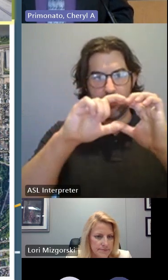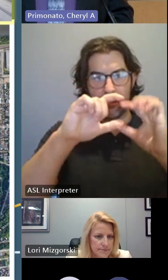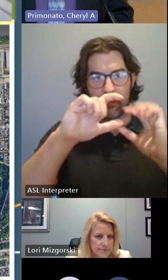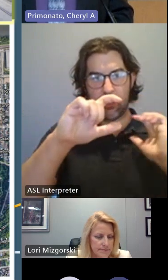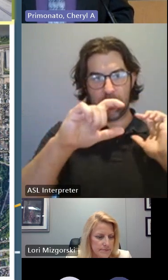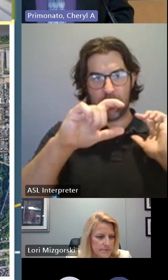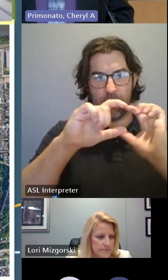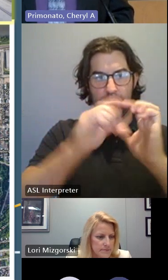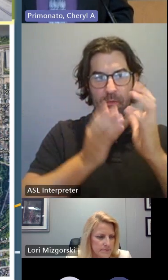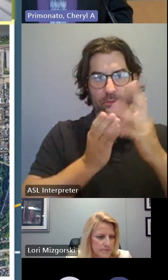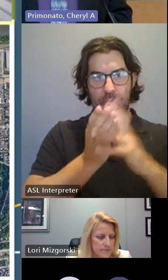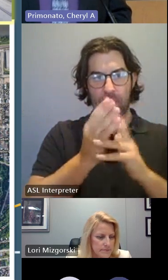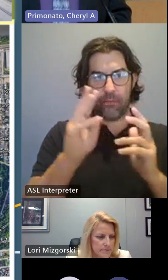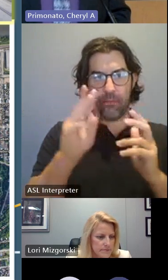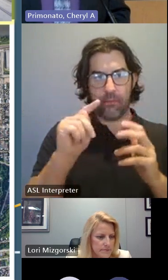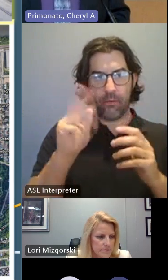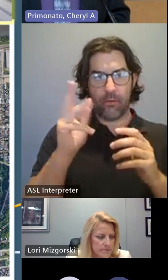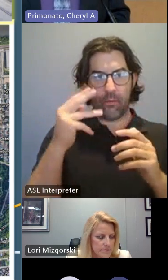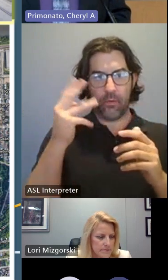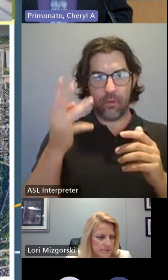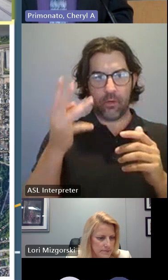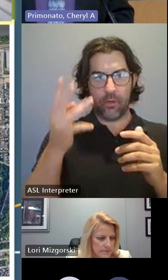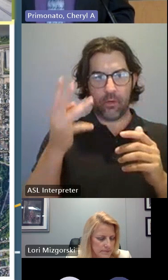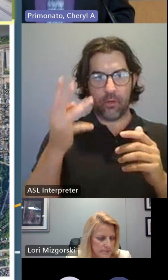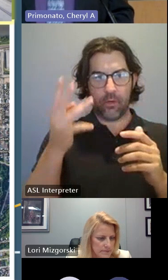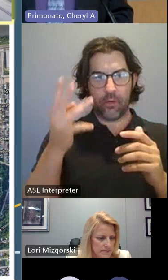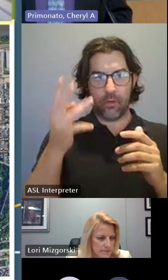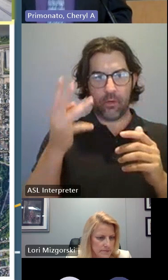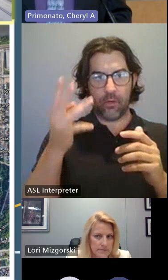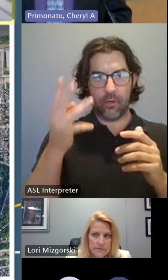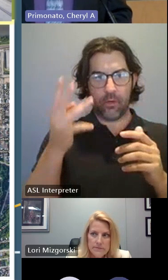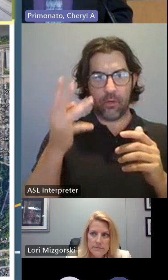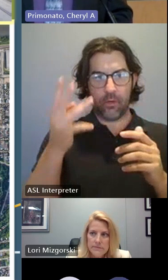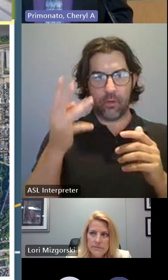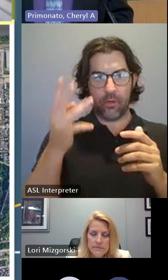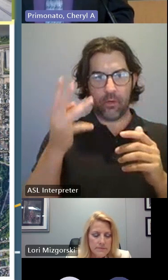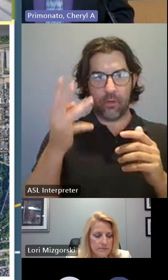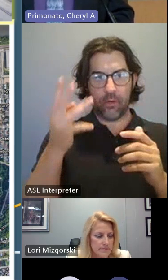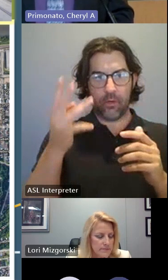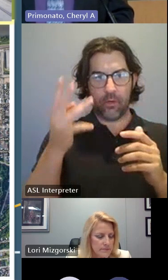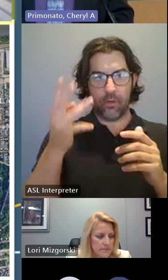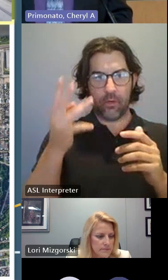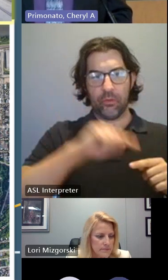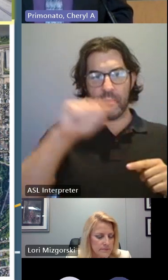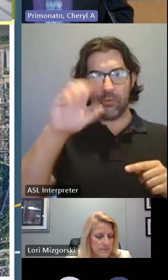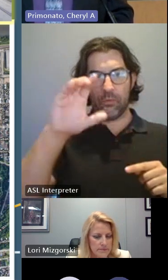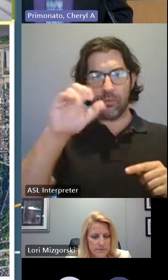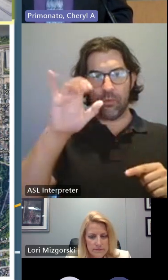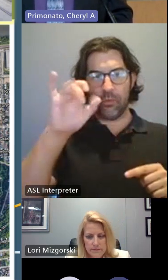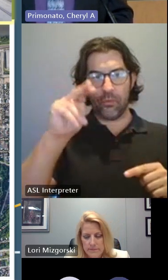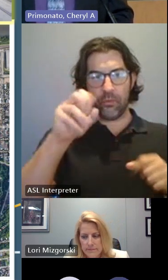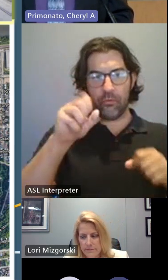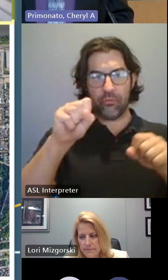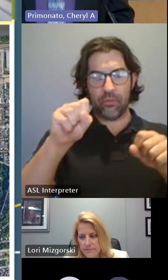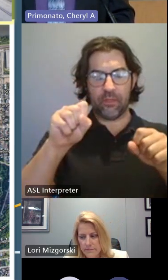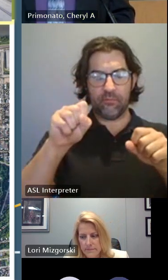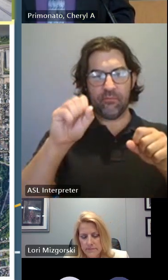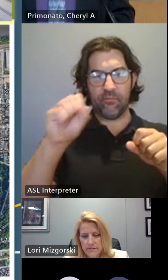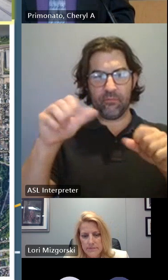through Mount Washington that traverses from South Hills Junction to Carson Street on the south side in Station Square